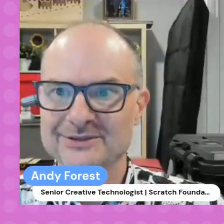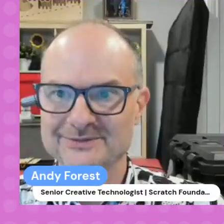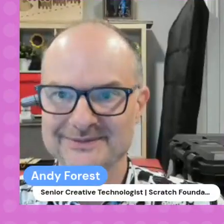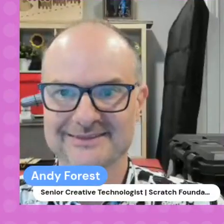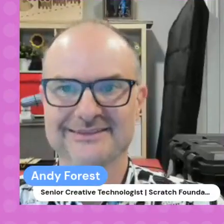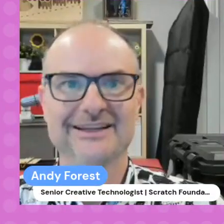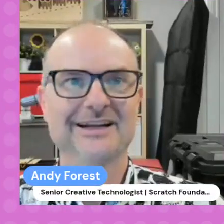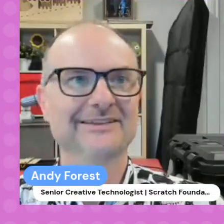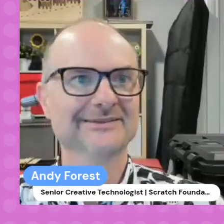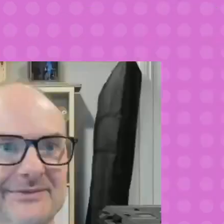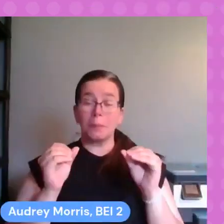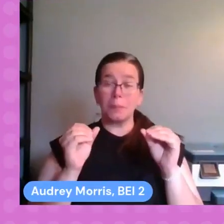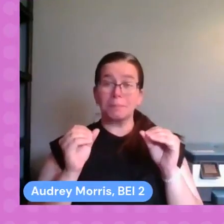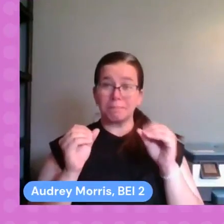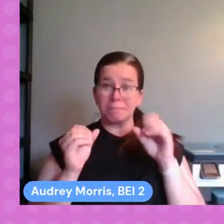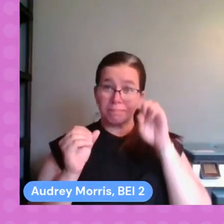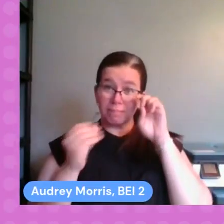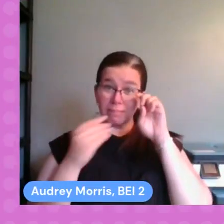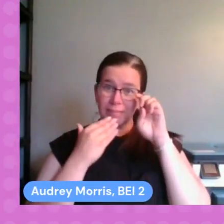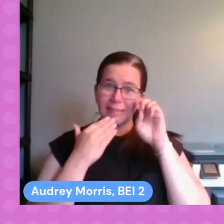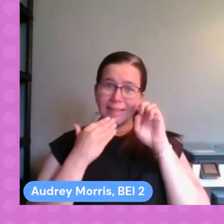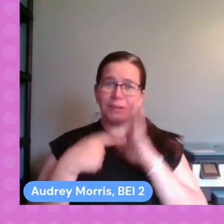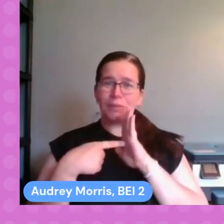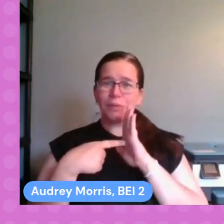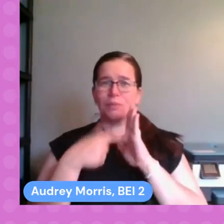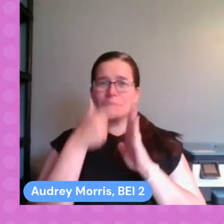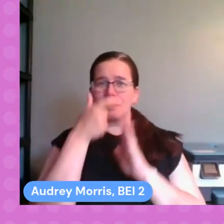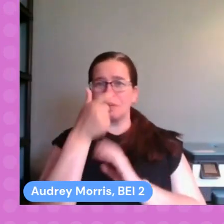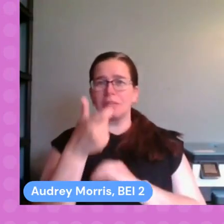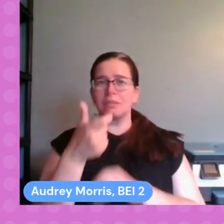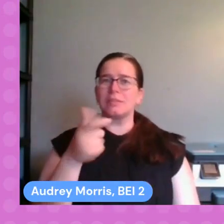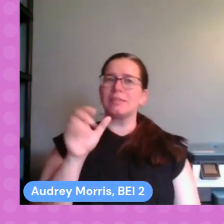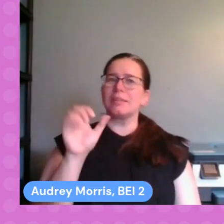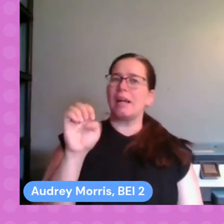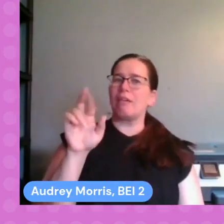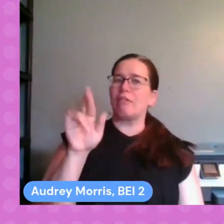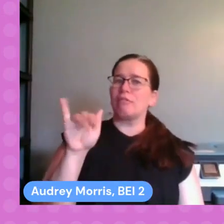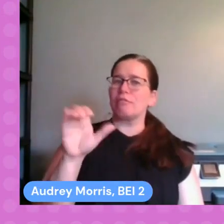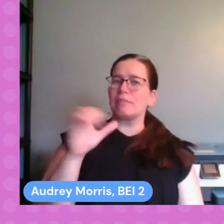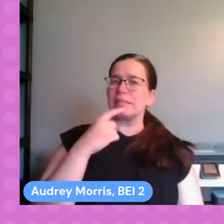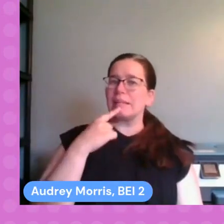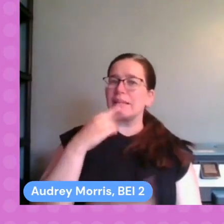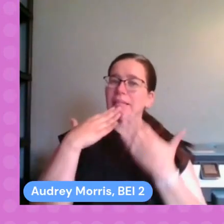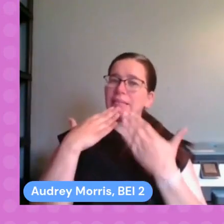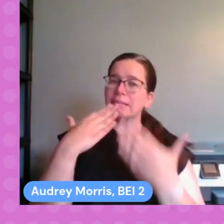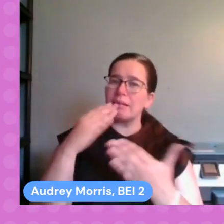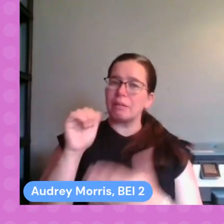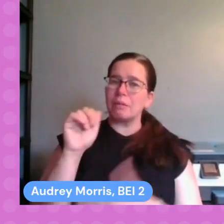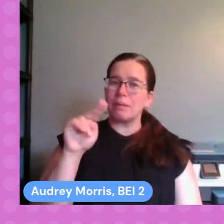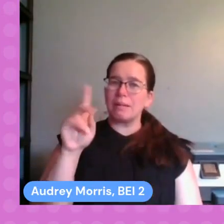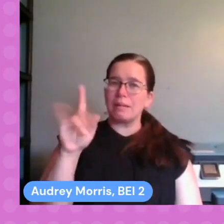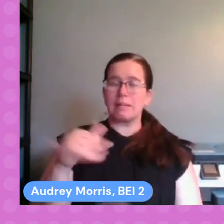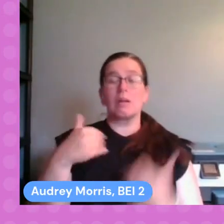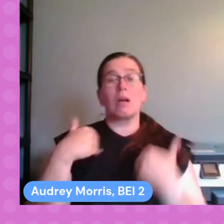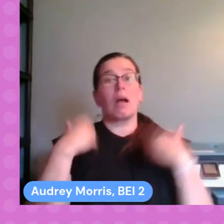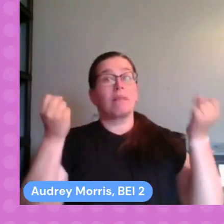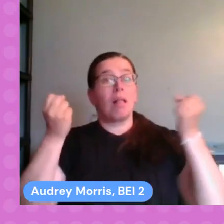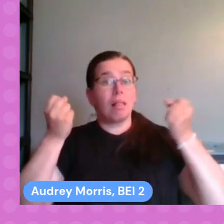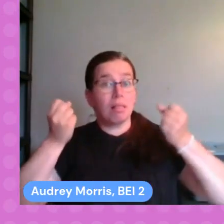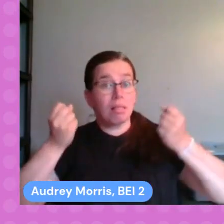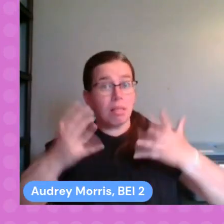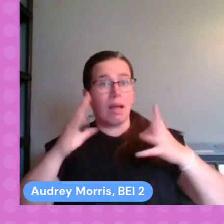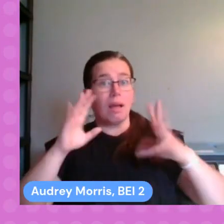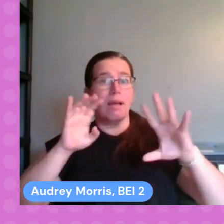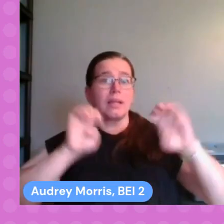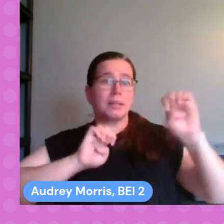So yeah, thanks for watching that. Wow, thanks, Andy. There's obviously we've got a lot of